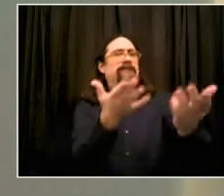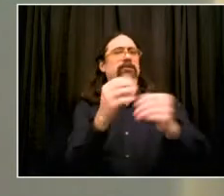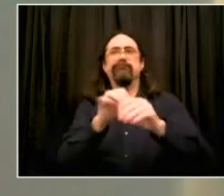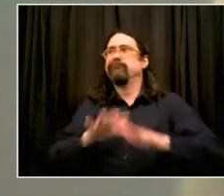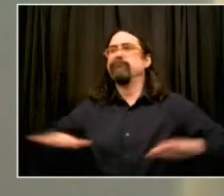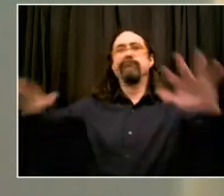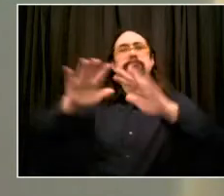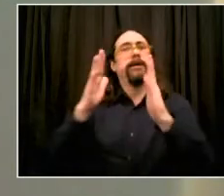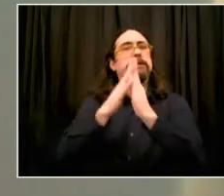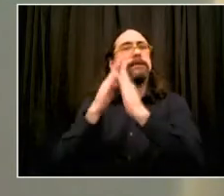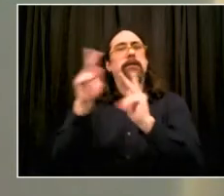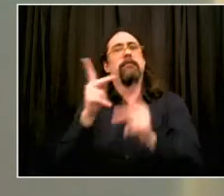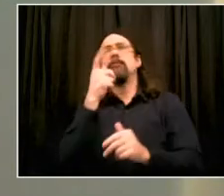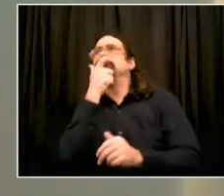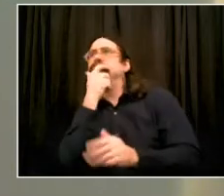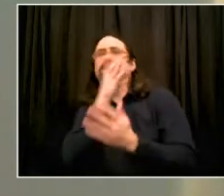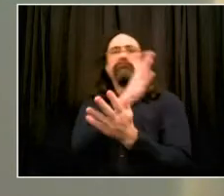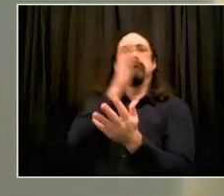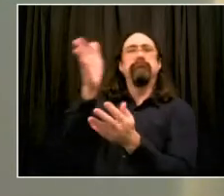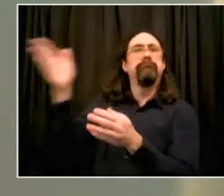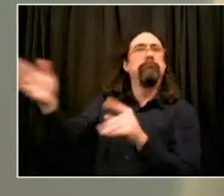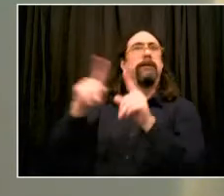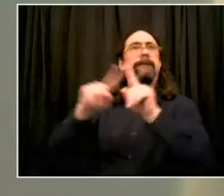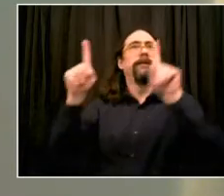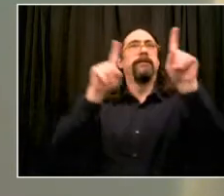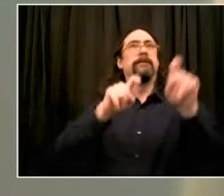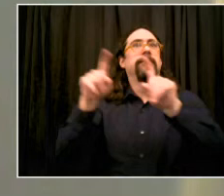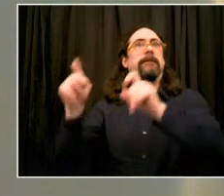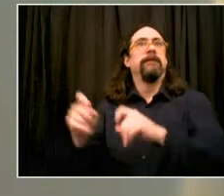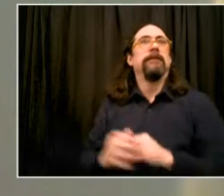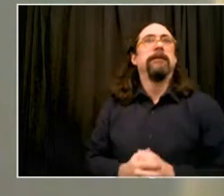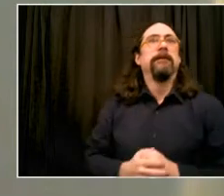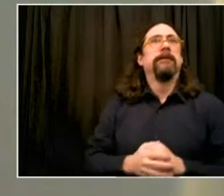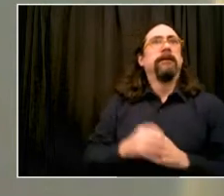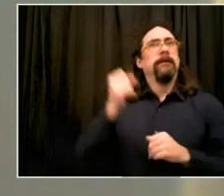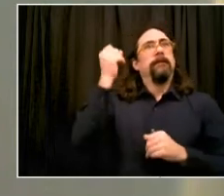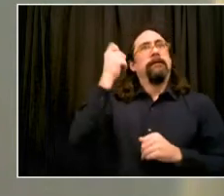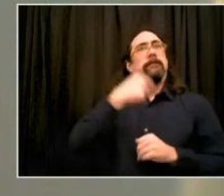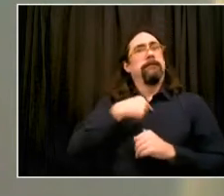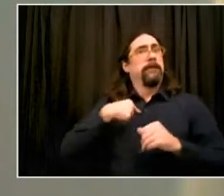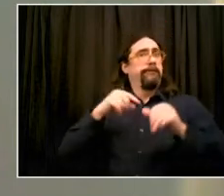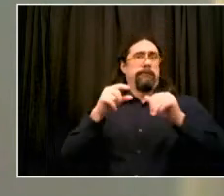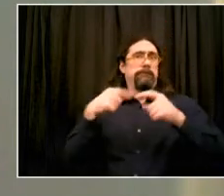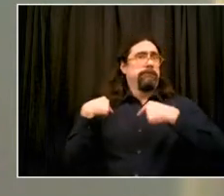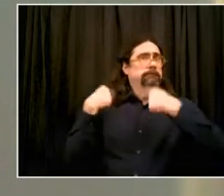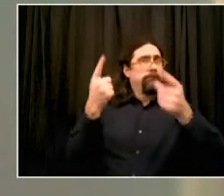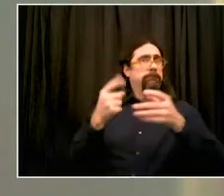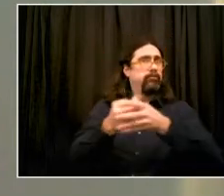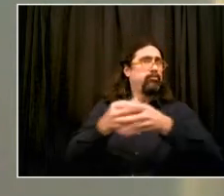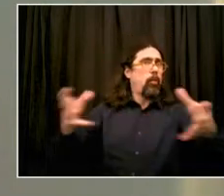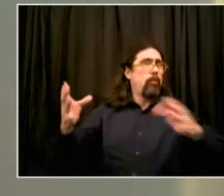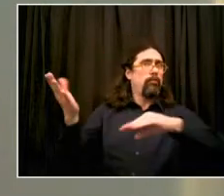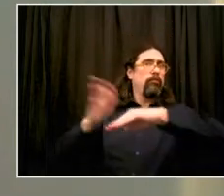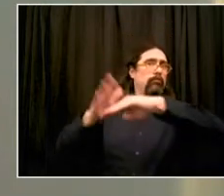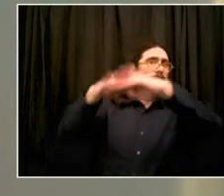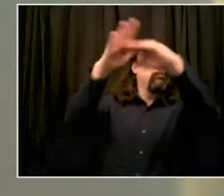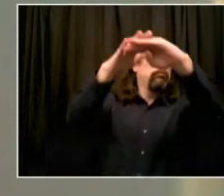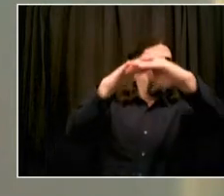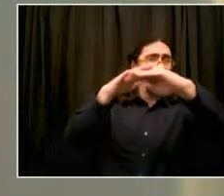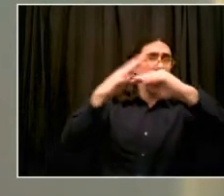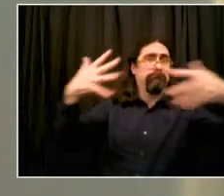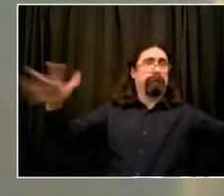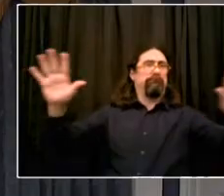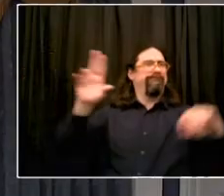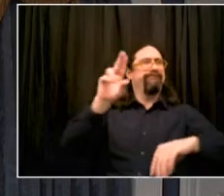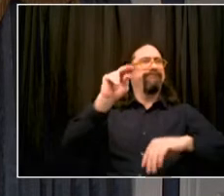even expand even further as time goes on, because the combination of testing, vaccinations, and all the measures we're doing is really the path to